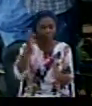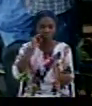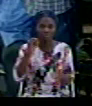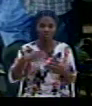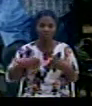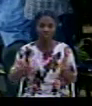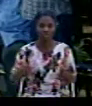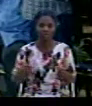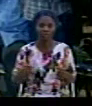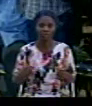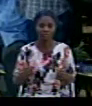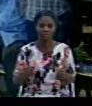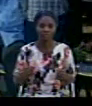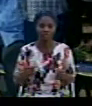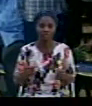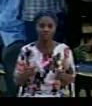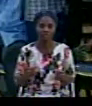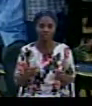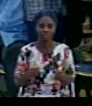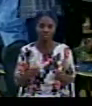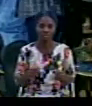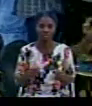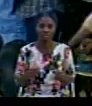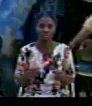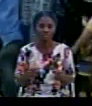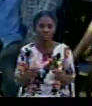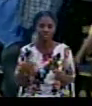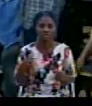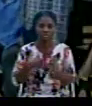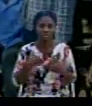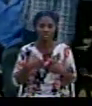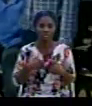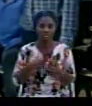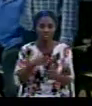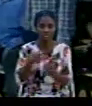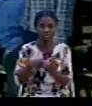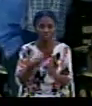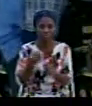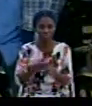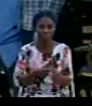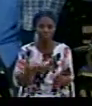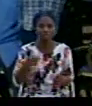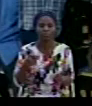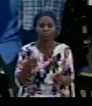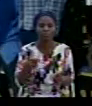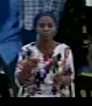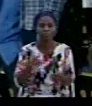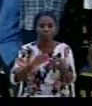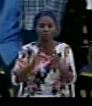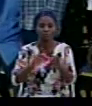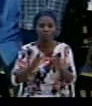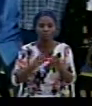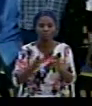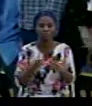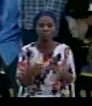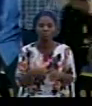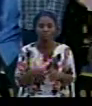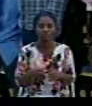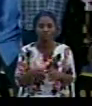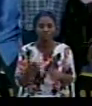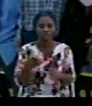eyes has got. I will have this from you too. This one is coming in from